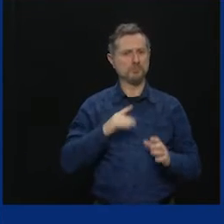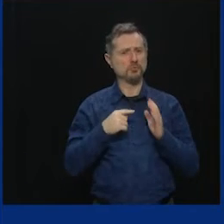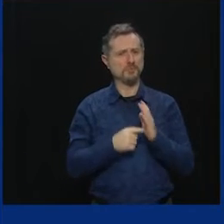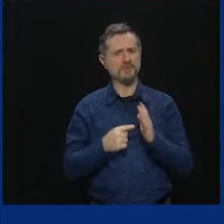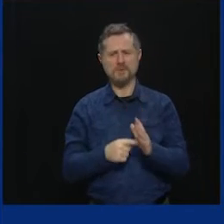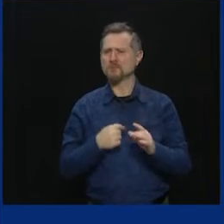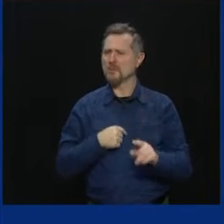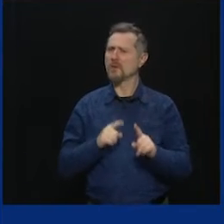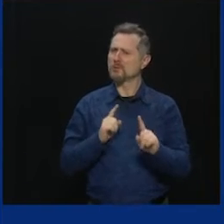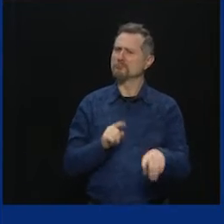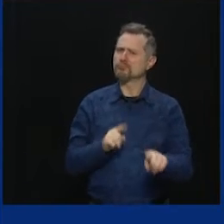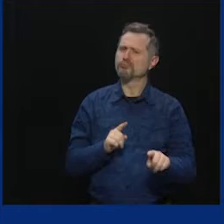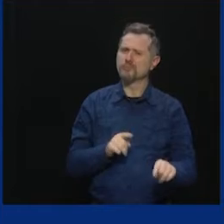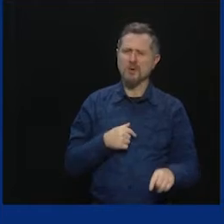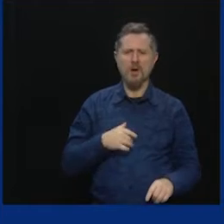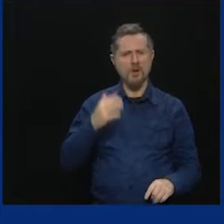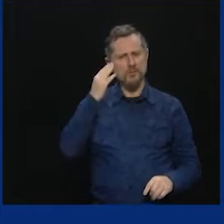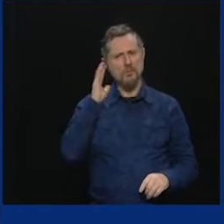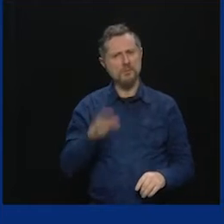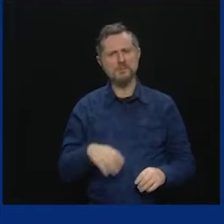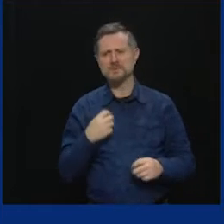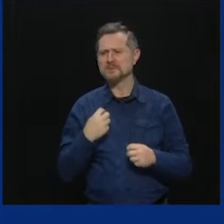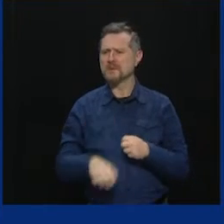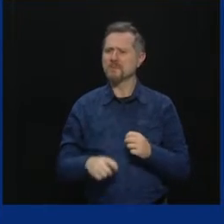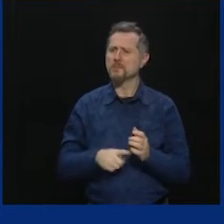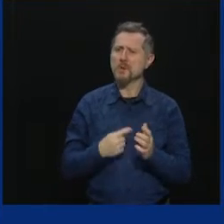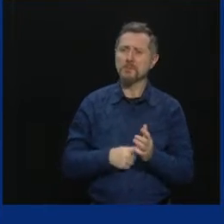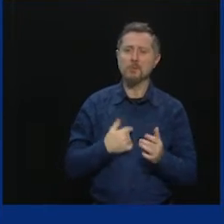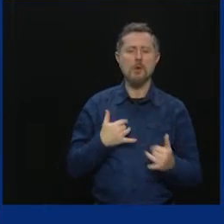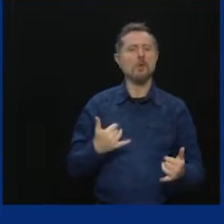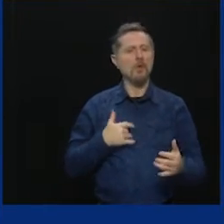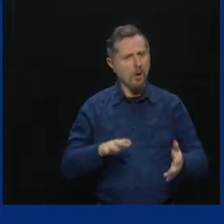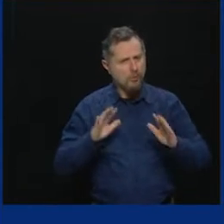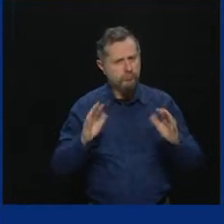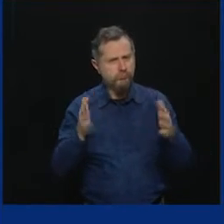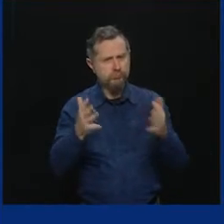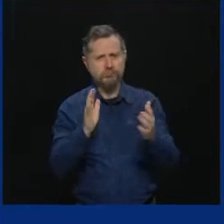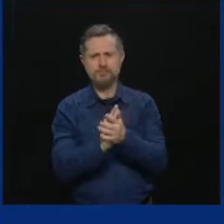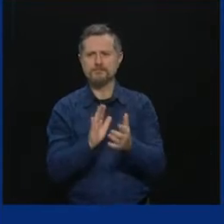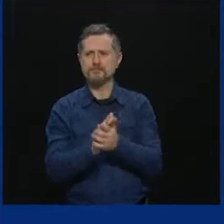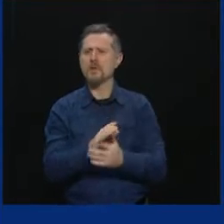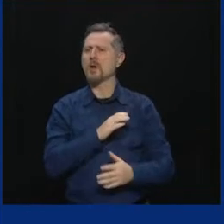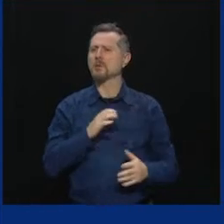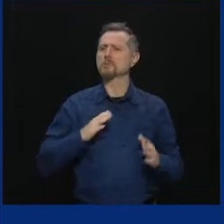there, and I know it can be a little rough and tumble sometimes. So let's give a round of applause to Congressman Bowman here today.